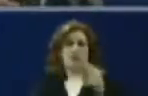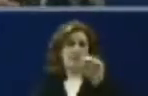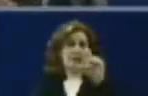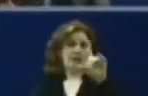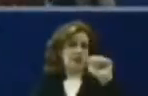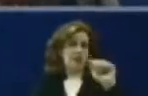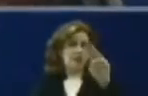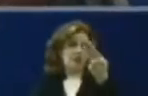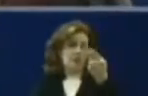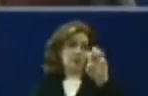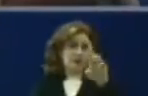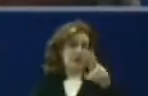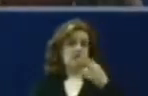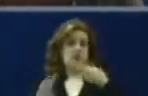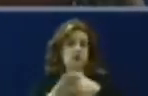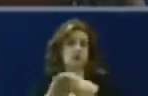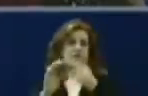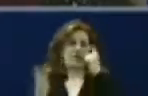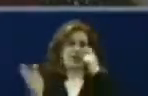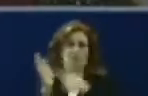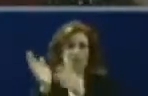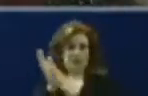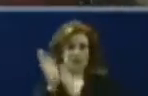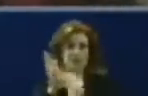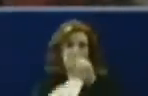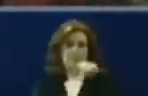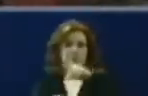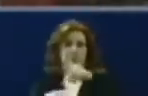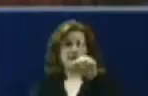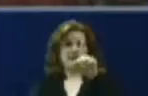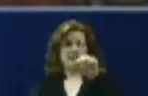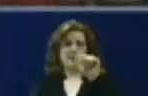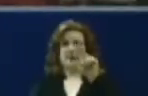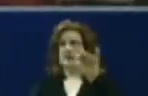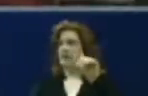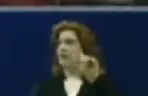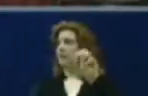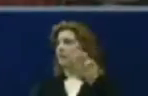in the recognition is their principal, David Armour.